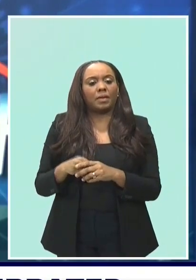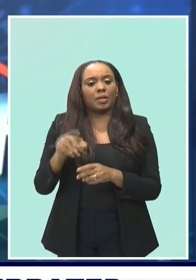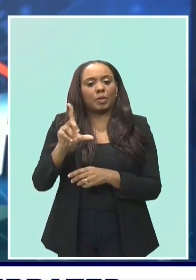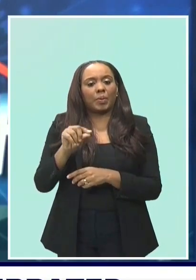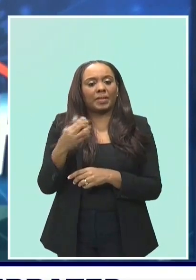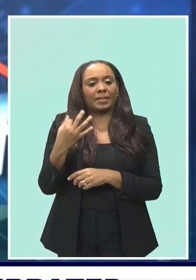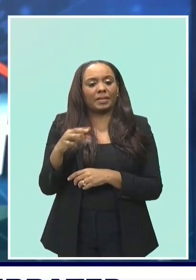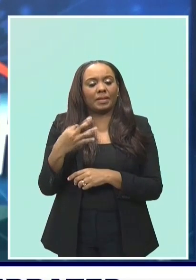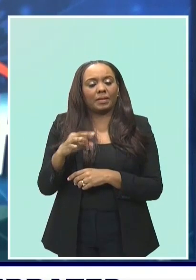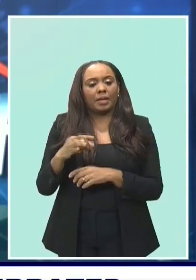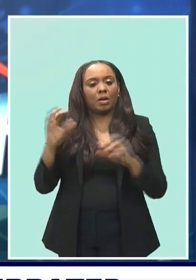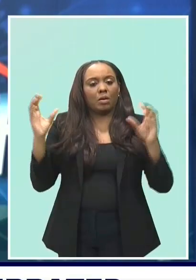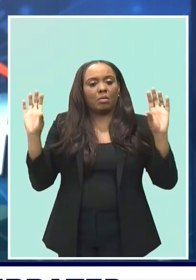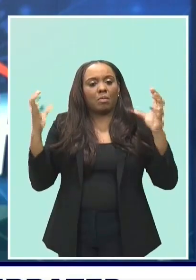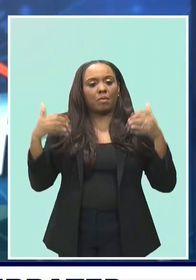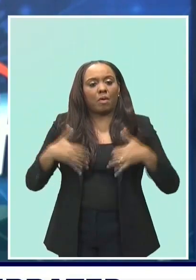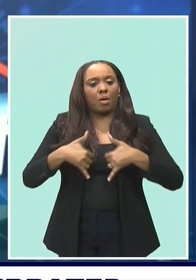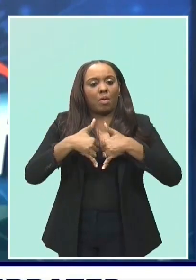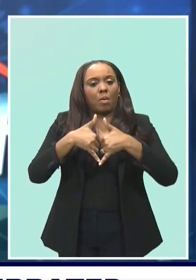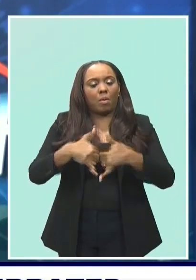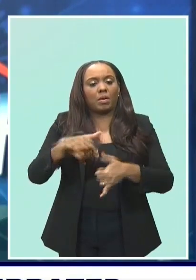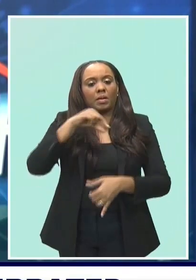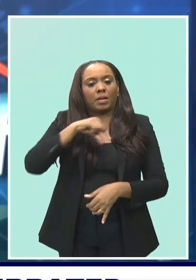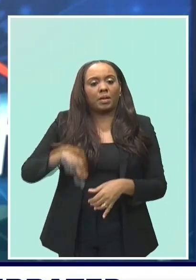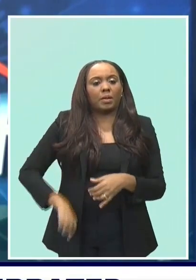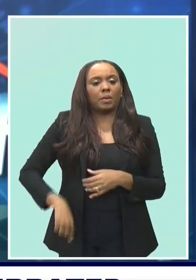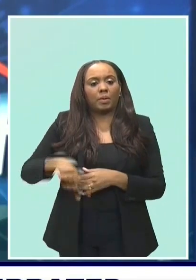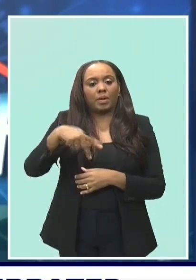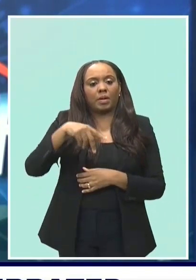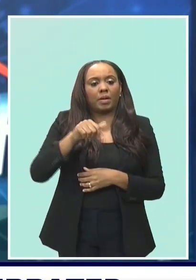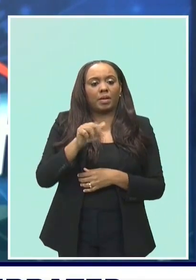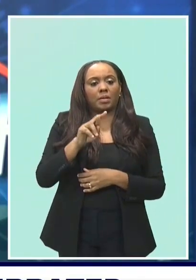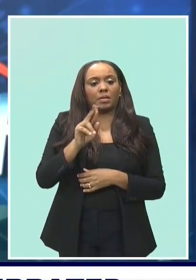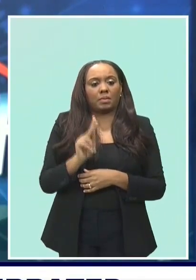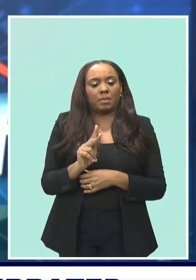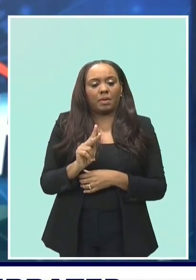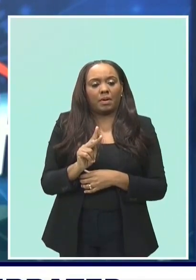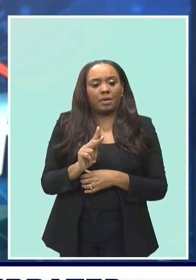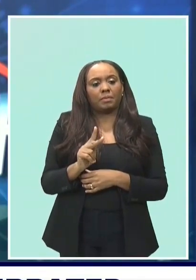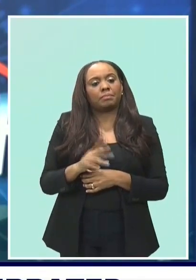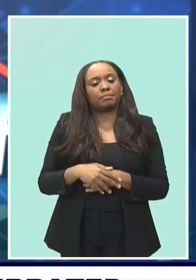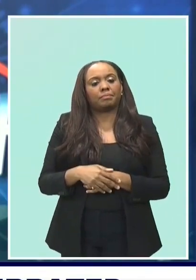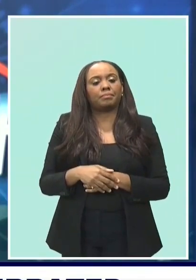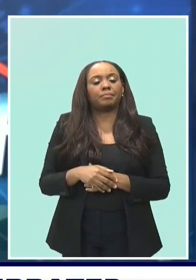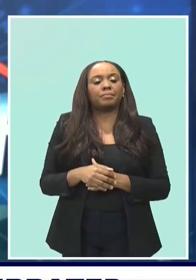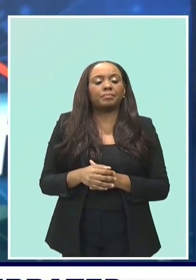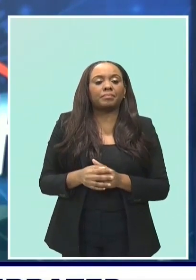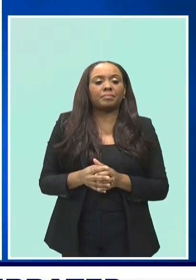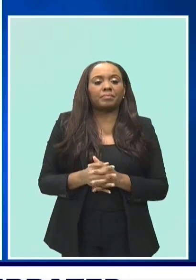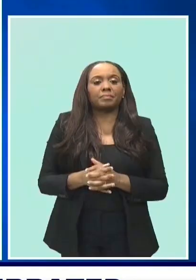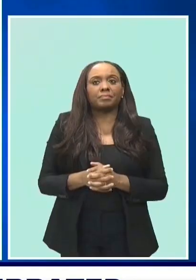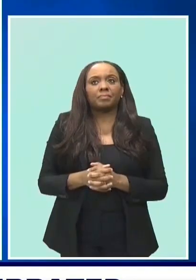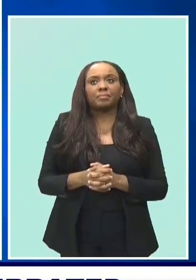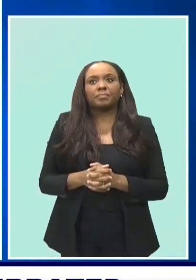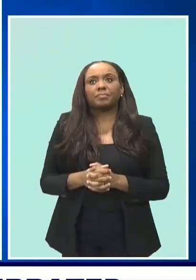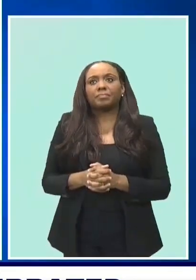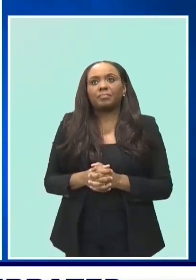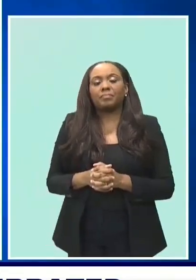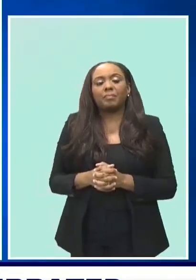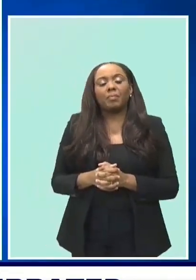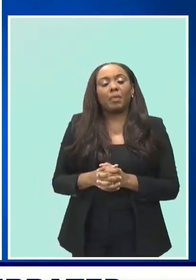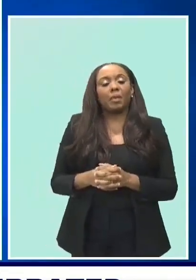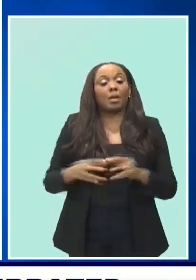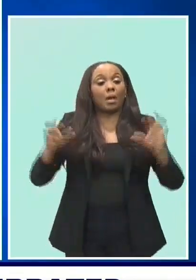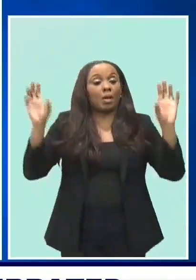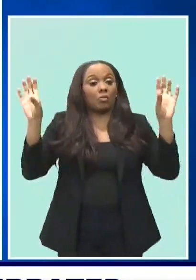2019 Crop Over Awards ceremony at Queen's Park House in historic Bridgetown. Kishmar Sanjist reports. Crop Over